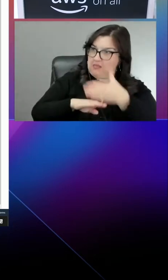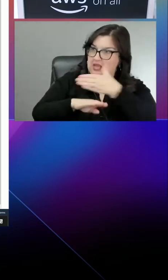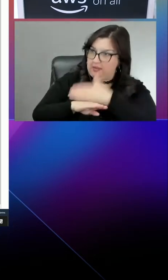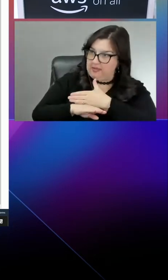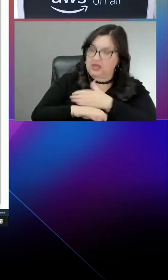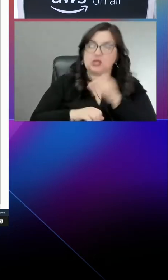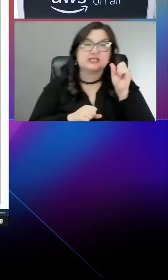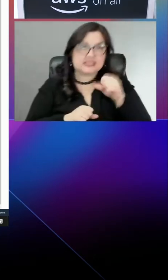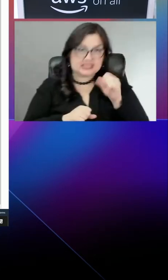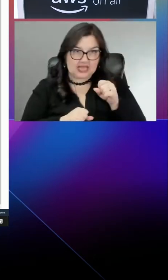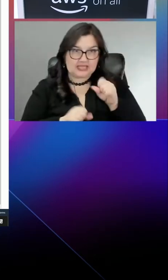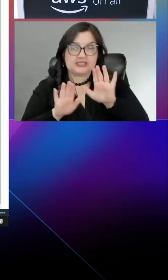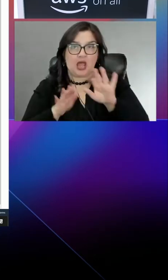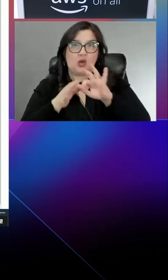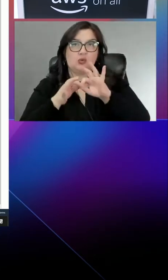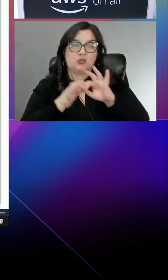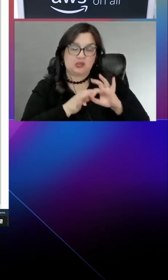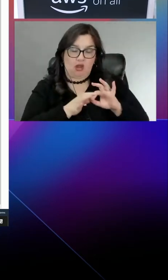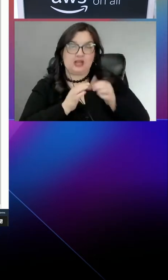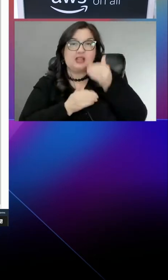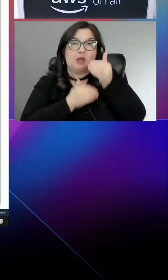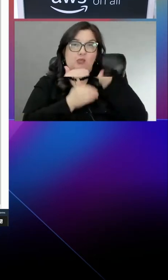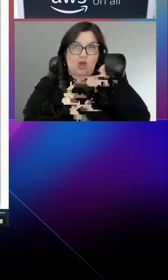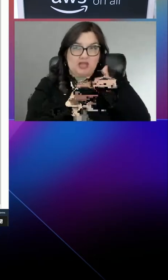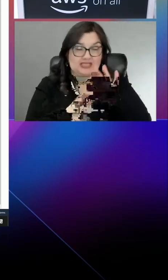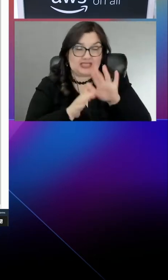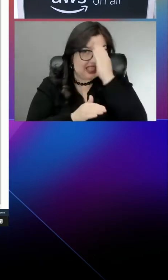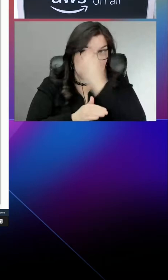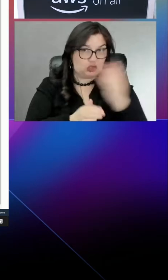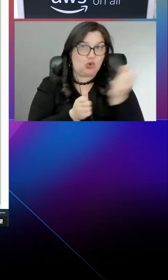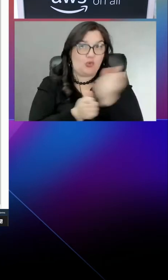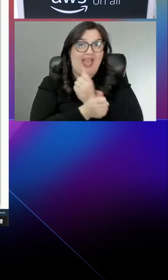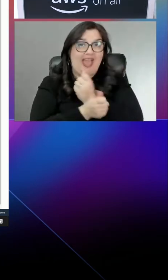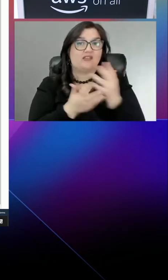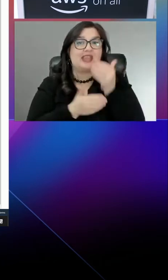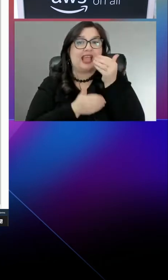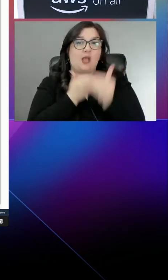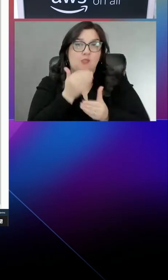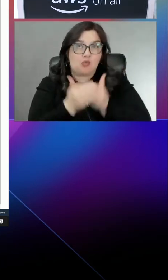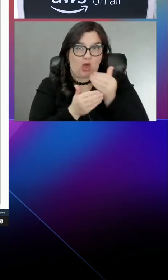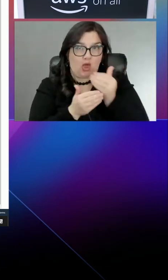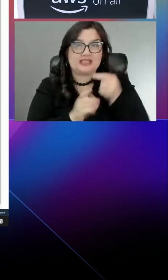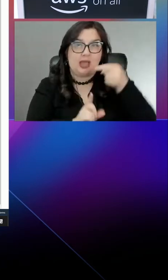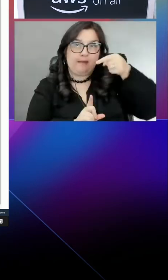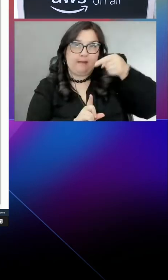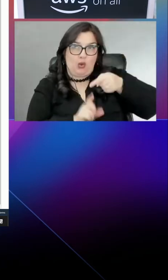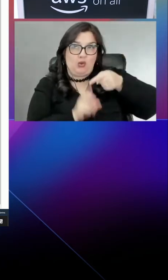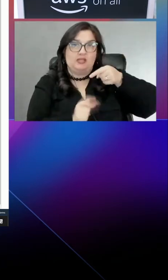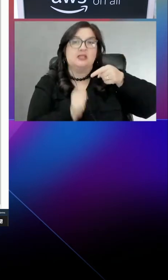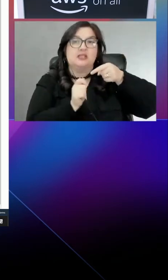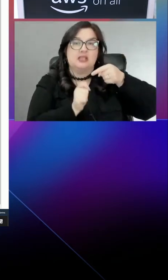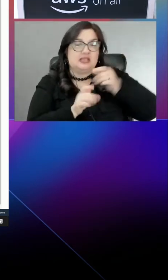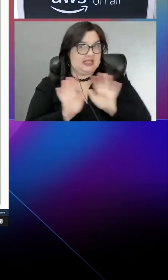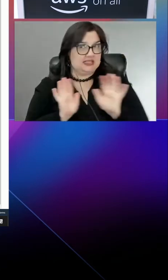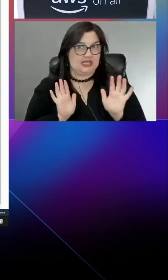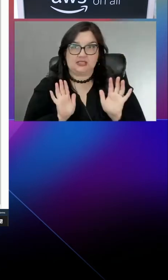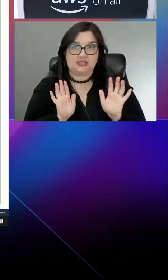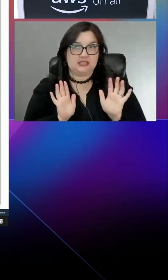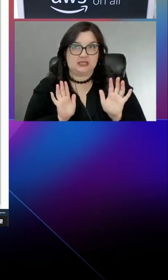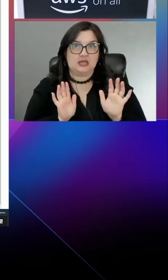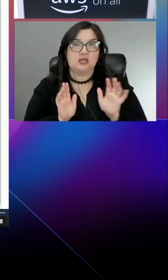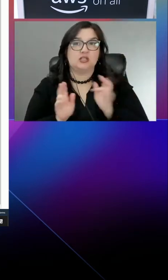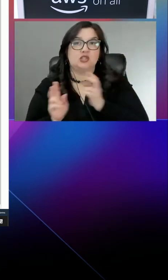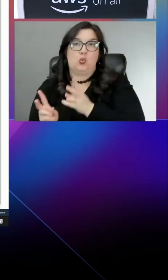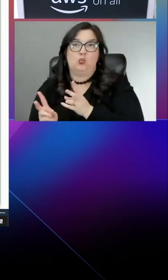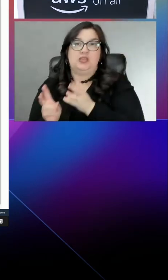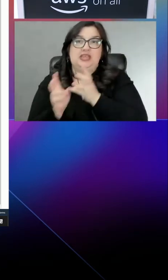of it, everything that is processed is only done at point in time. So it goes to we extract the information. If